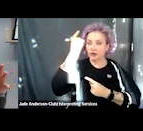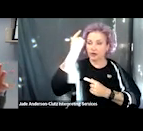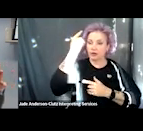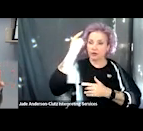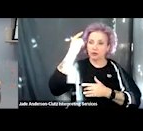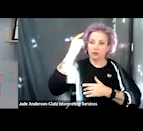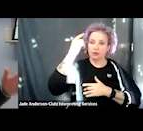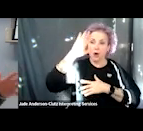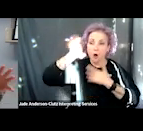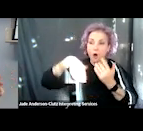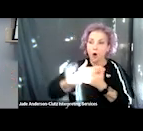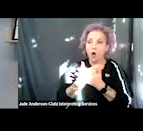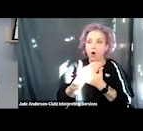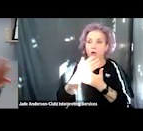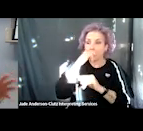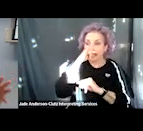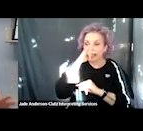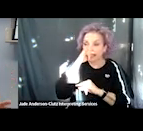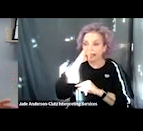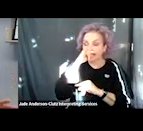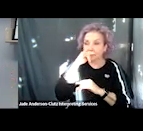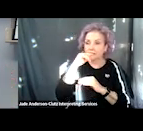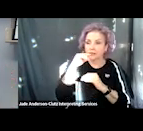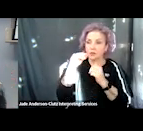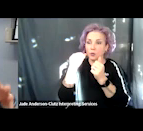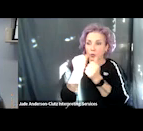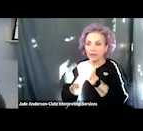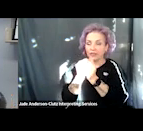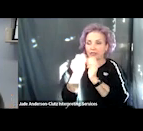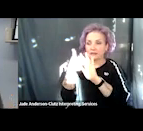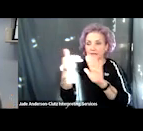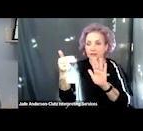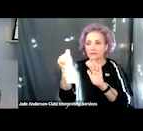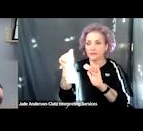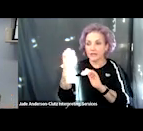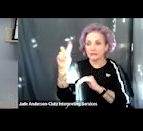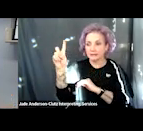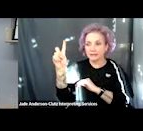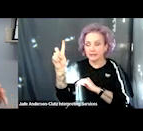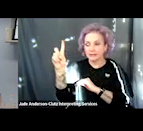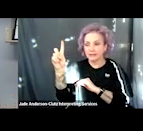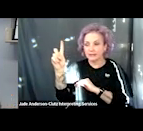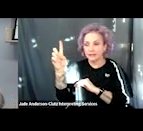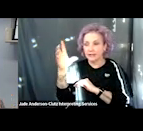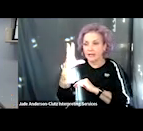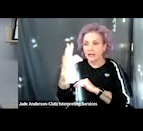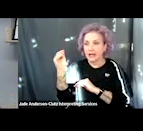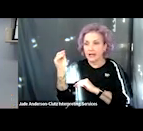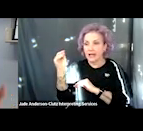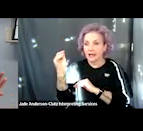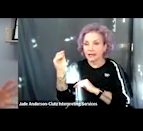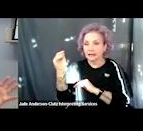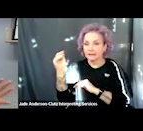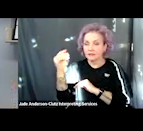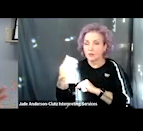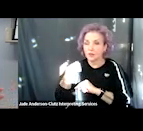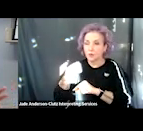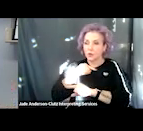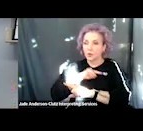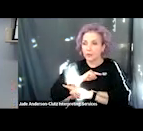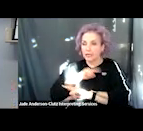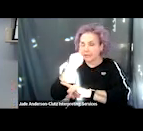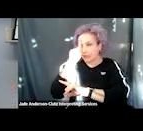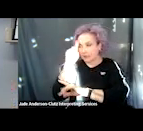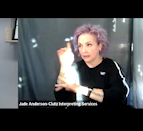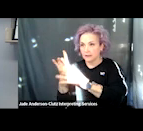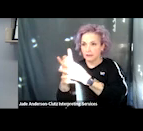autism that are associated with a genetic, with 100% with a genetic mutation in one gene, those account for only a